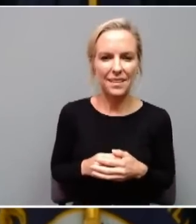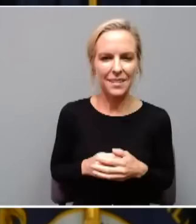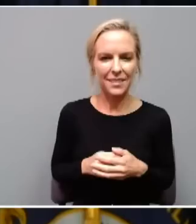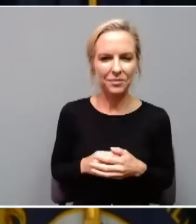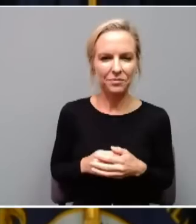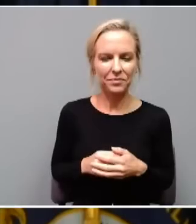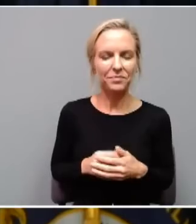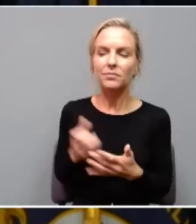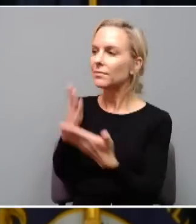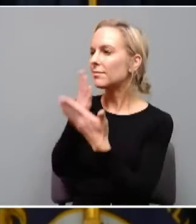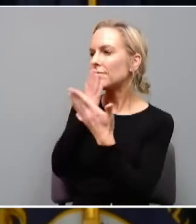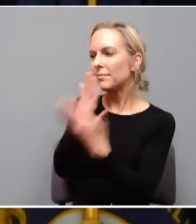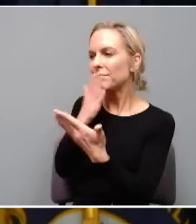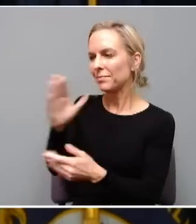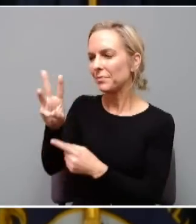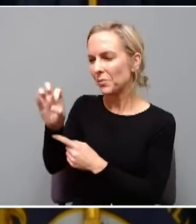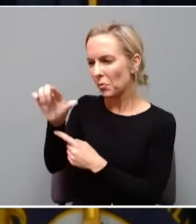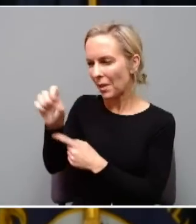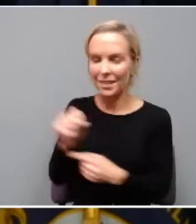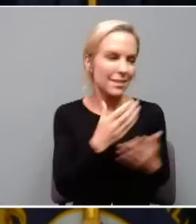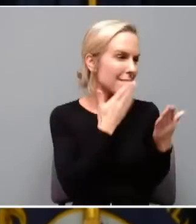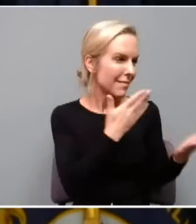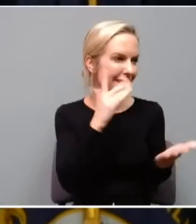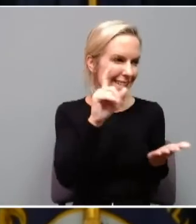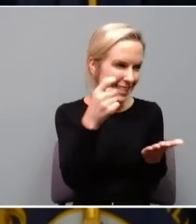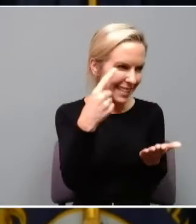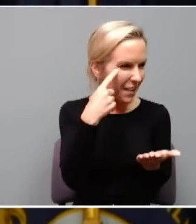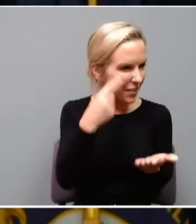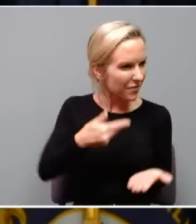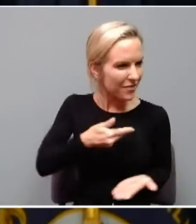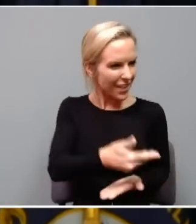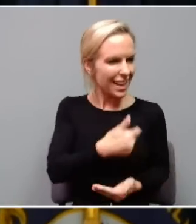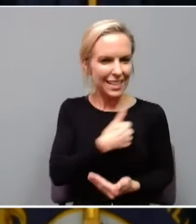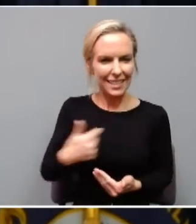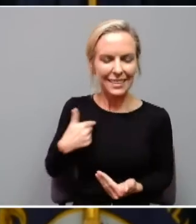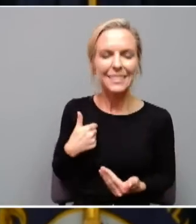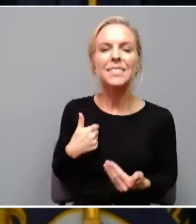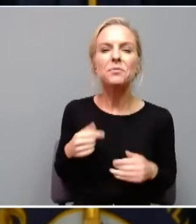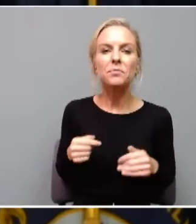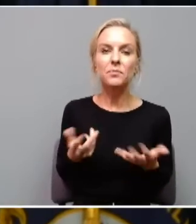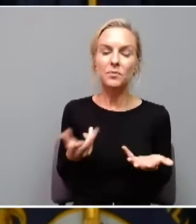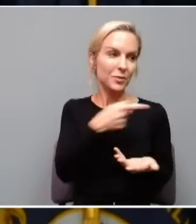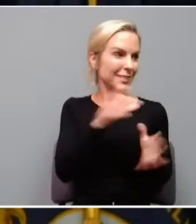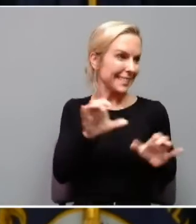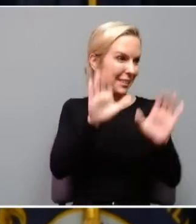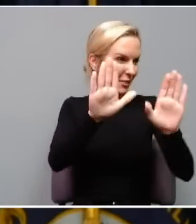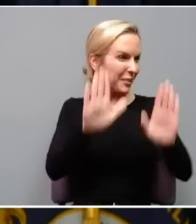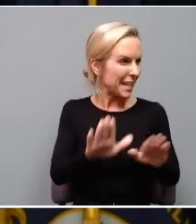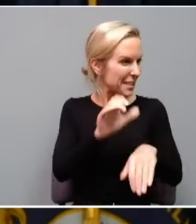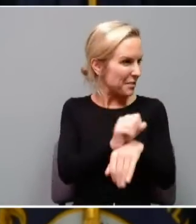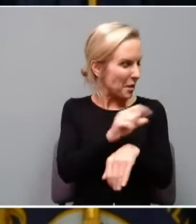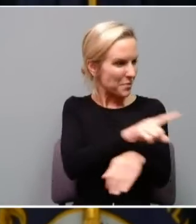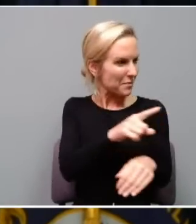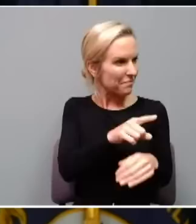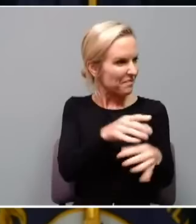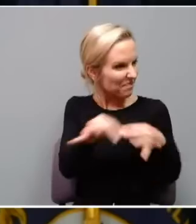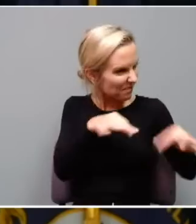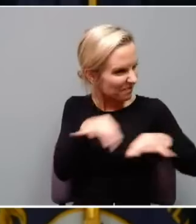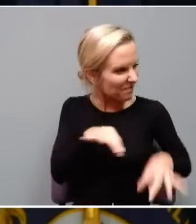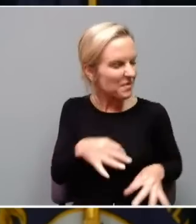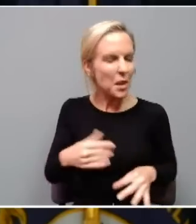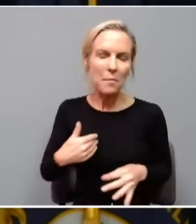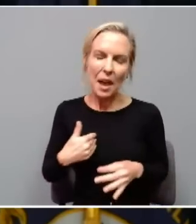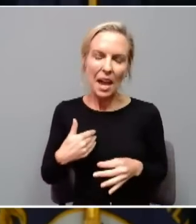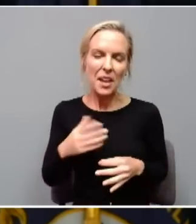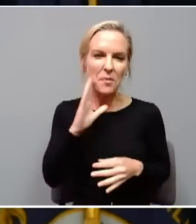Thank you, Wells, and thank you, Governor Beshear, for having us. And I think you did a great job explaining how it works, but I'll provide a little